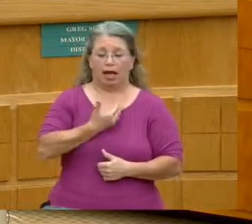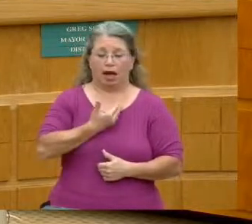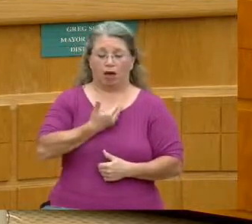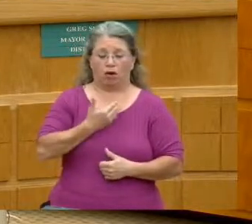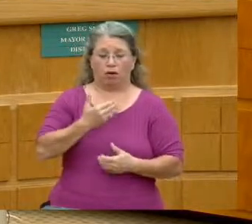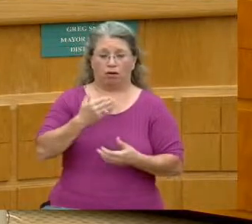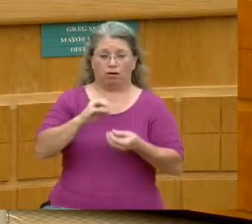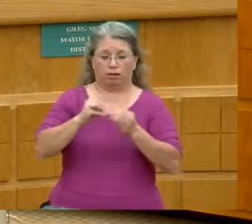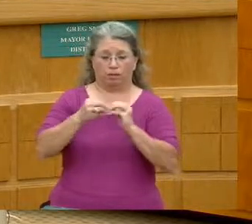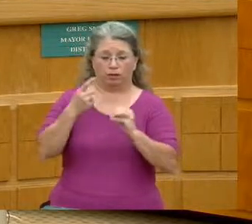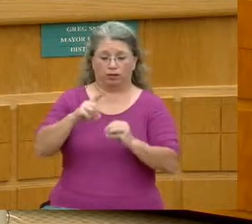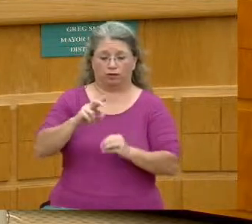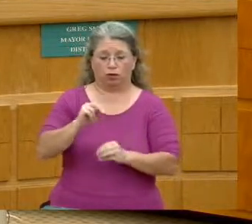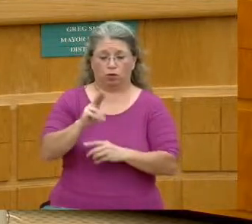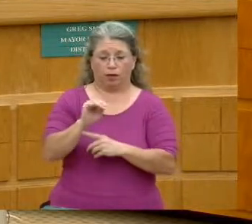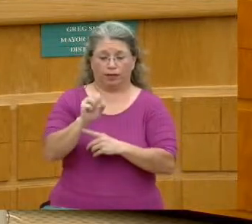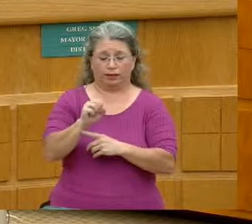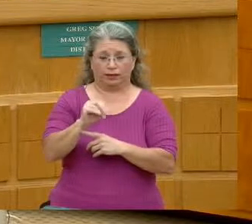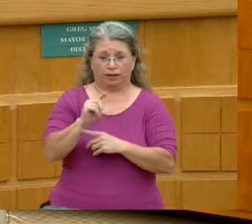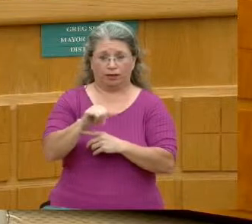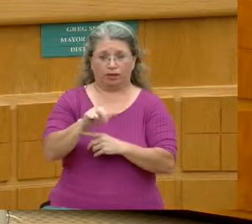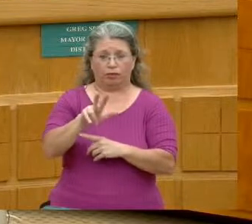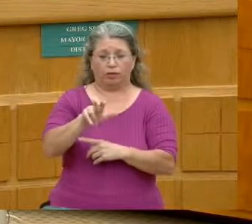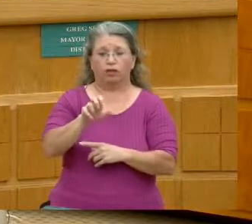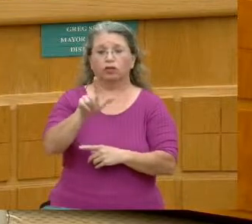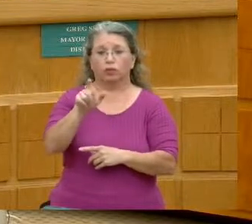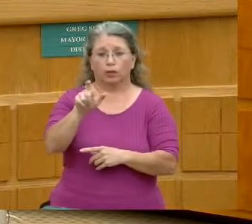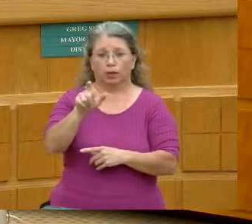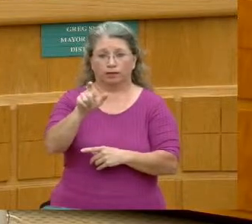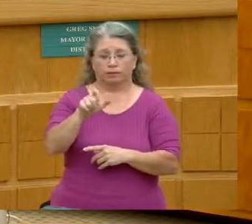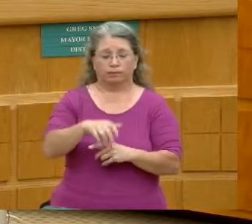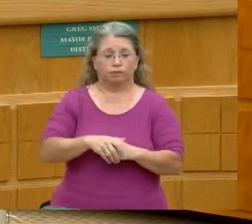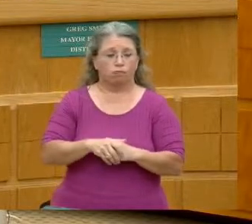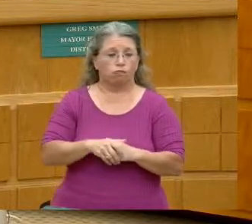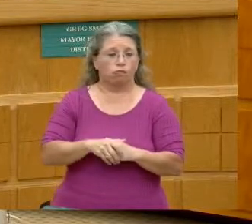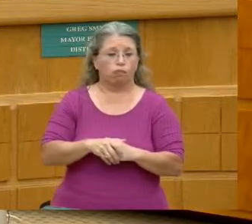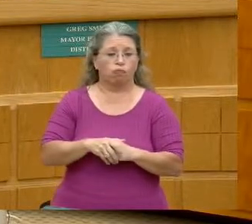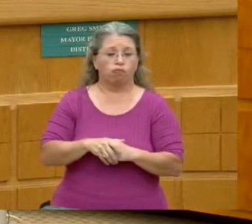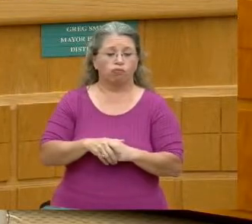are 321 total cases, with